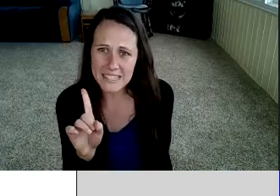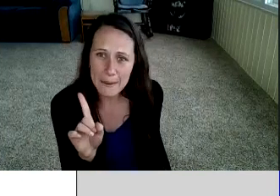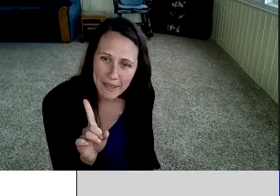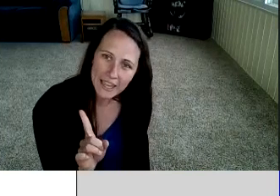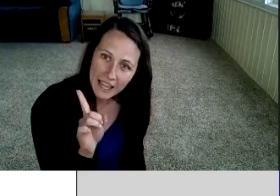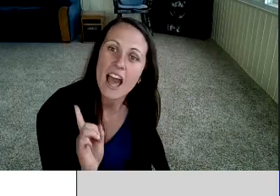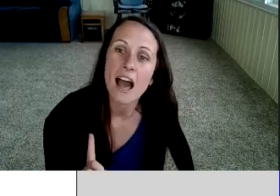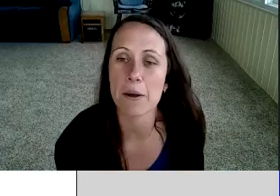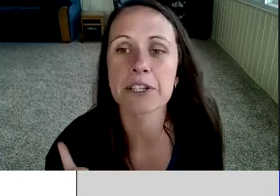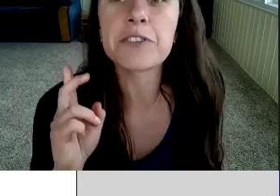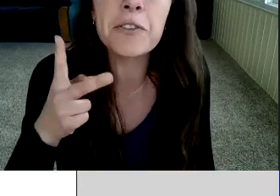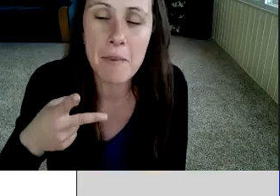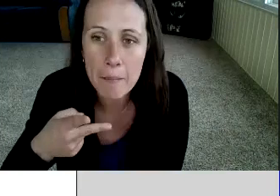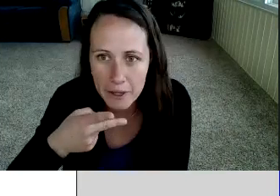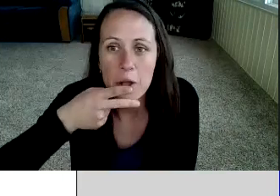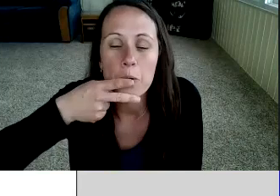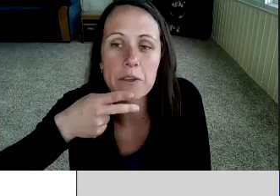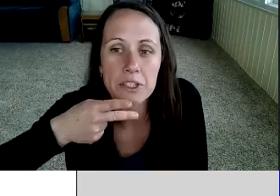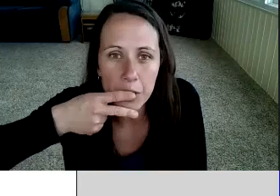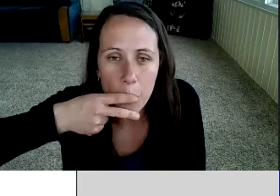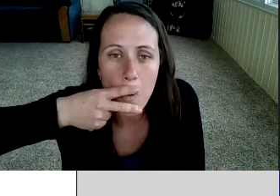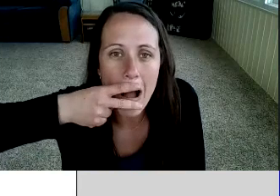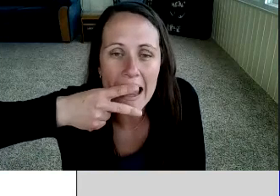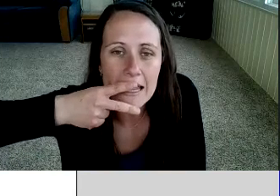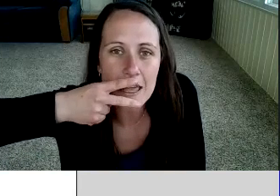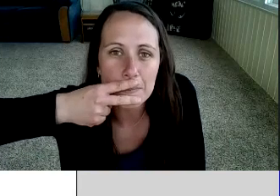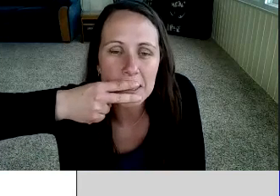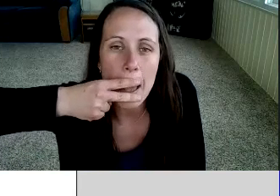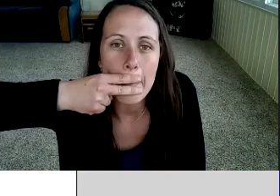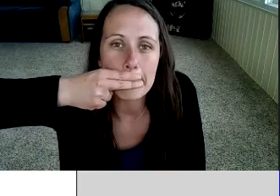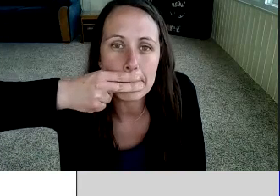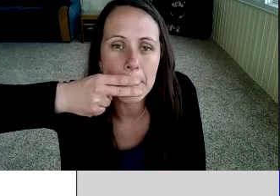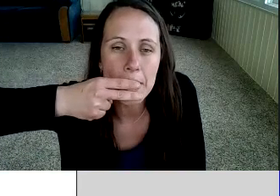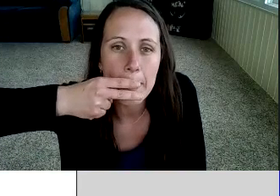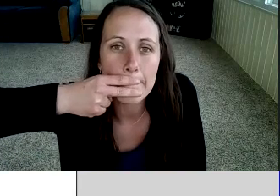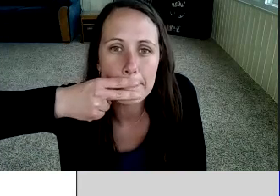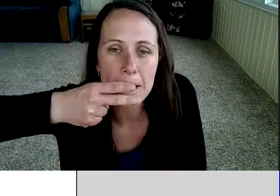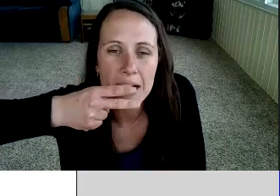When you say pig, I want you to remember, we use our quiet lips.